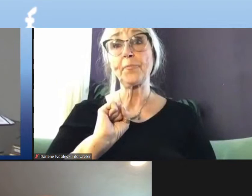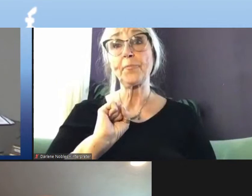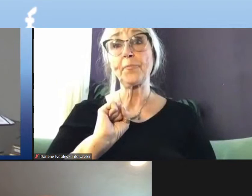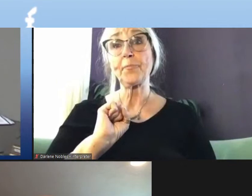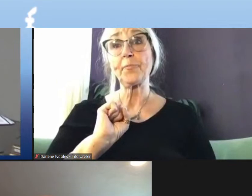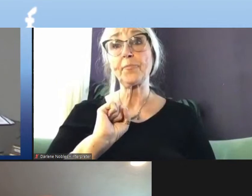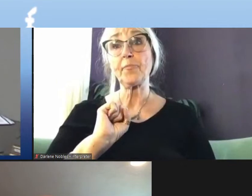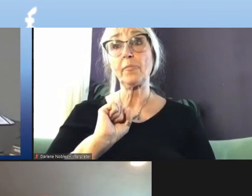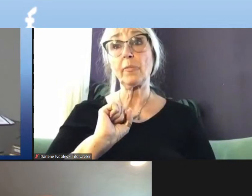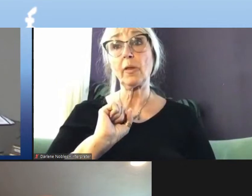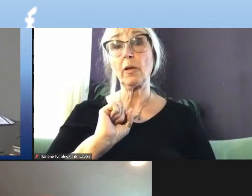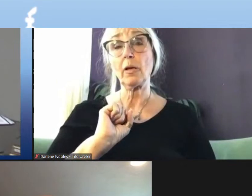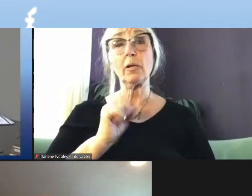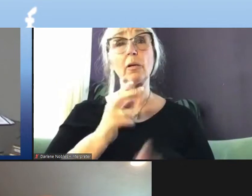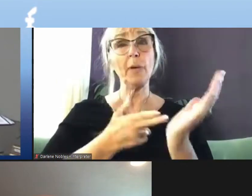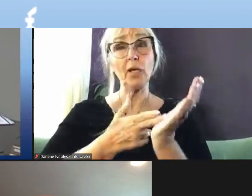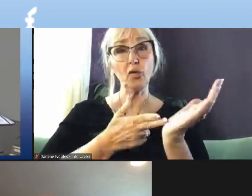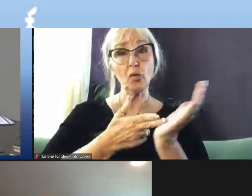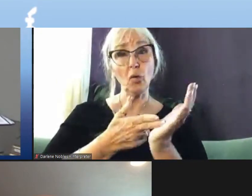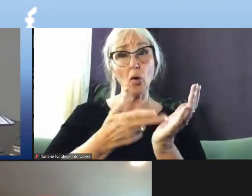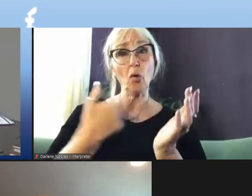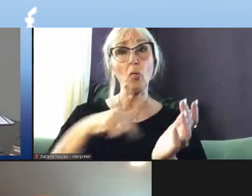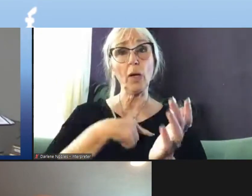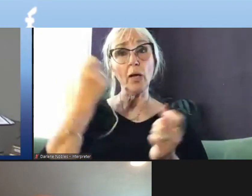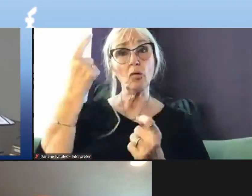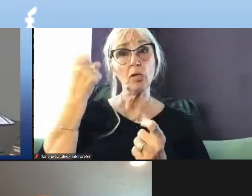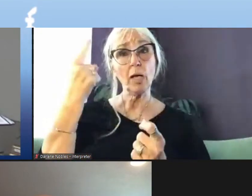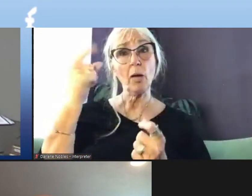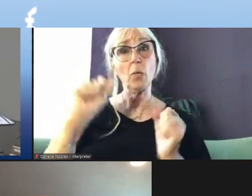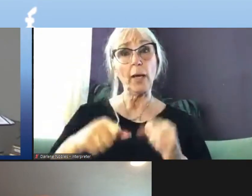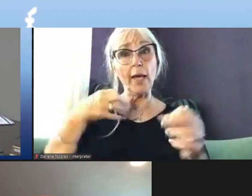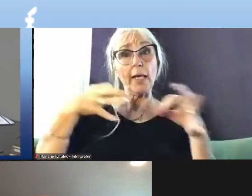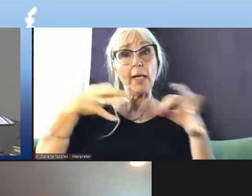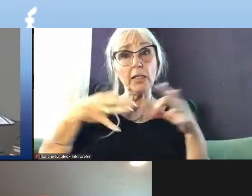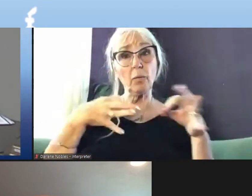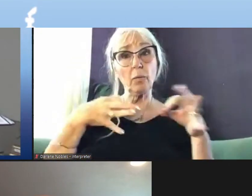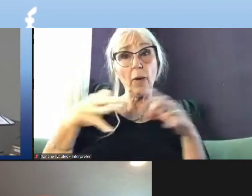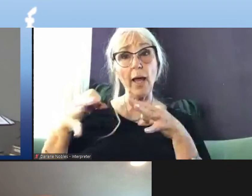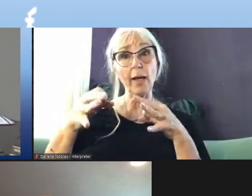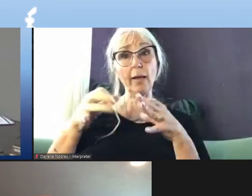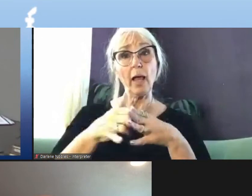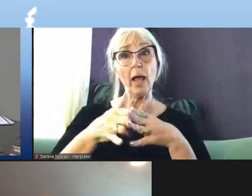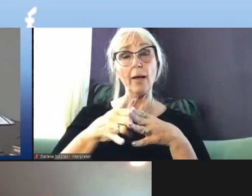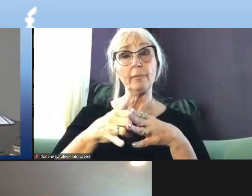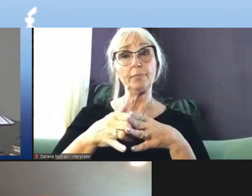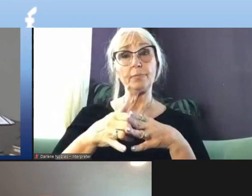to be sure we understand it, that we can explain it. But